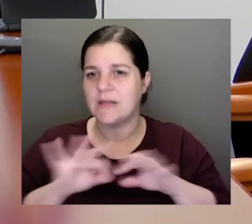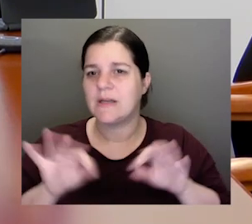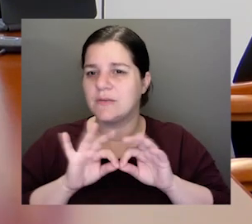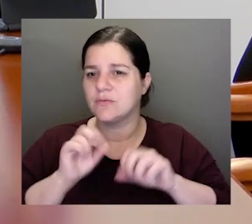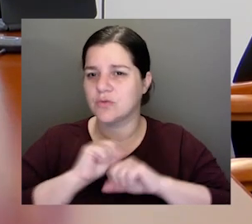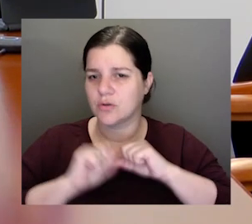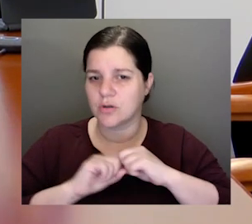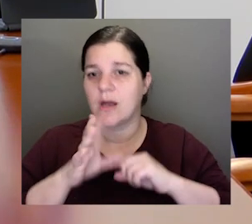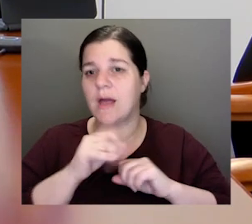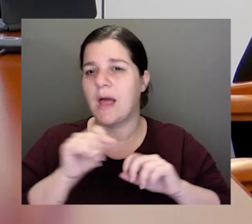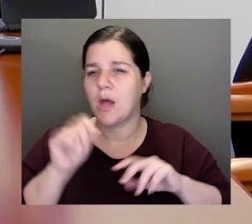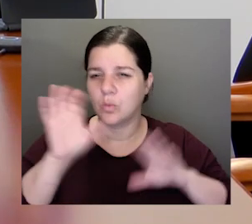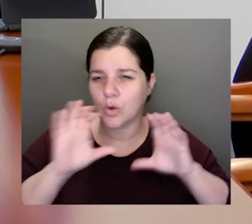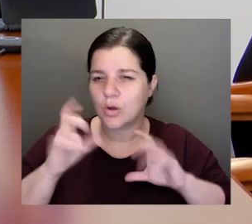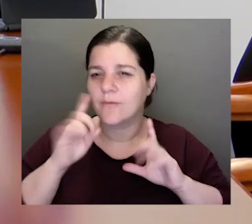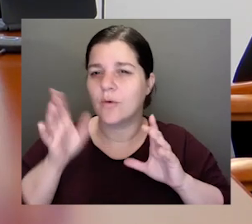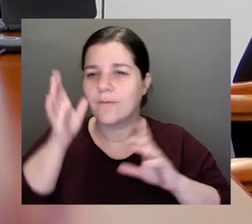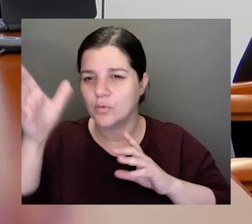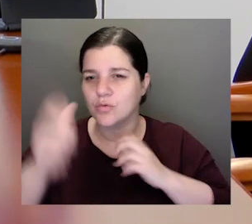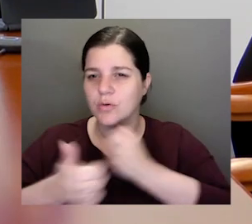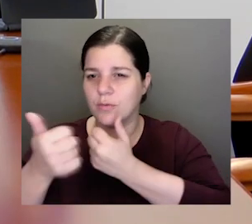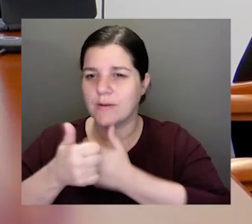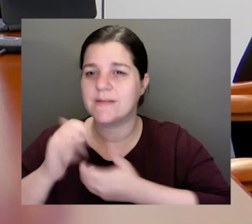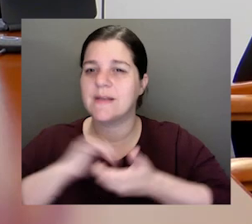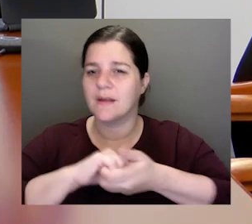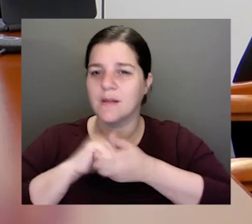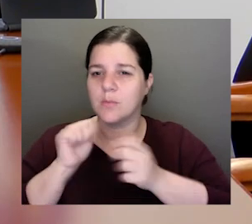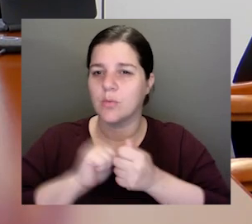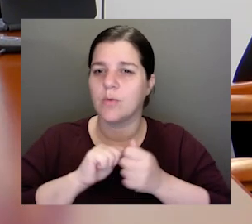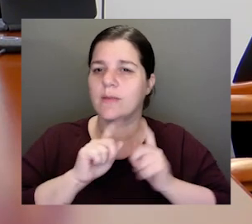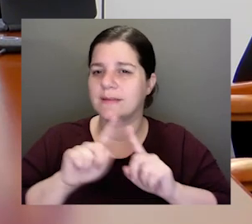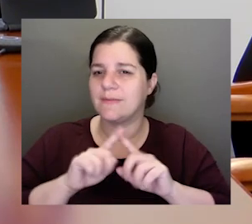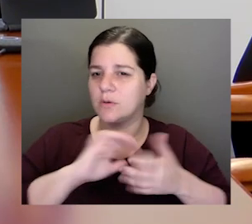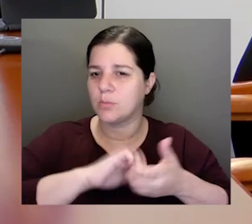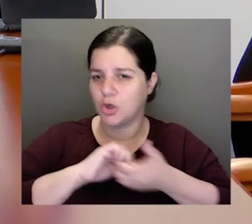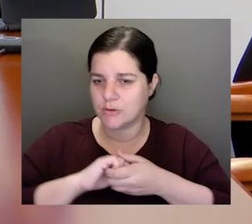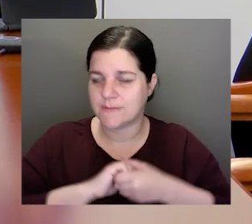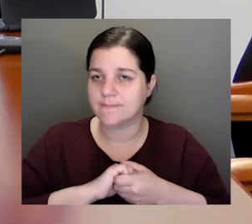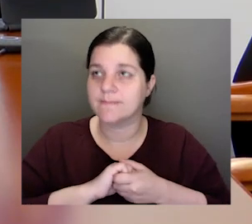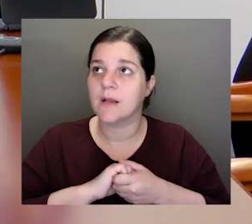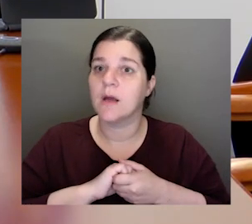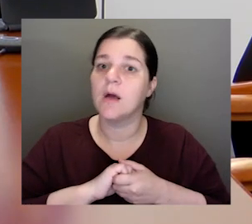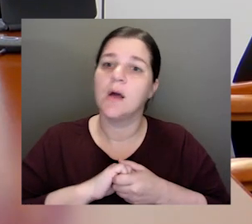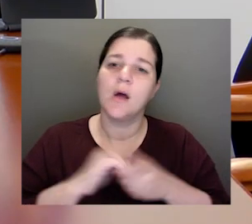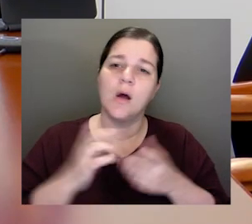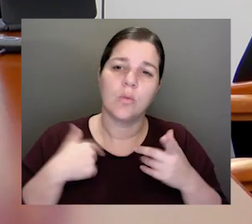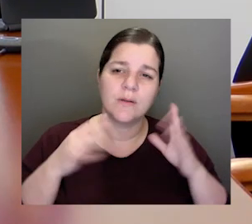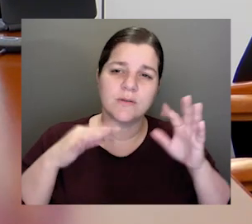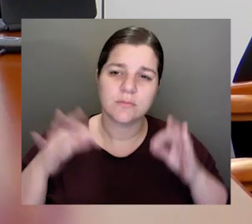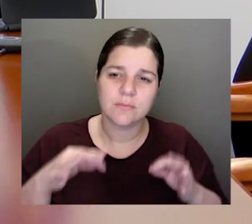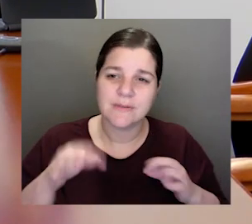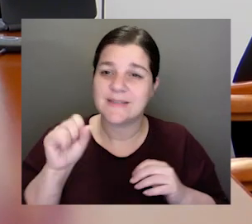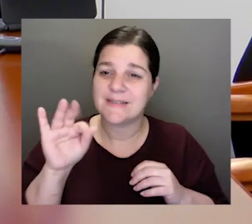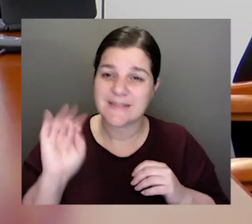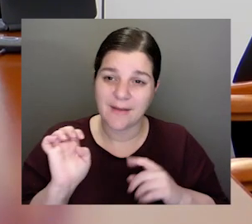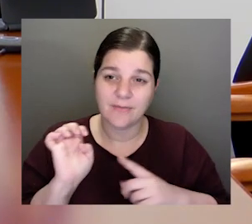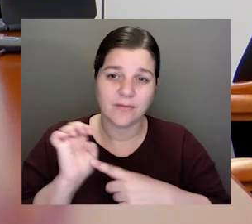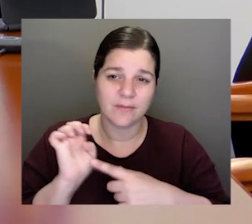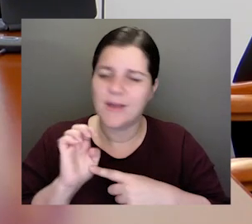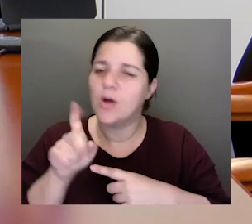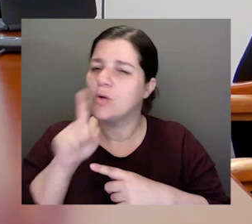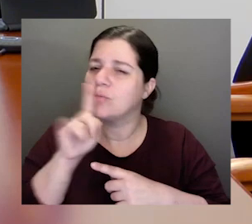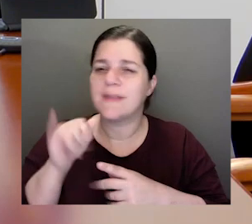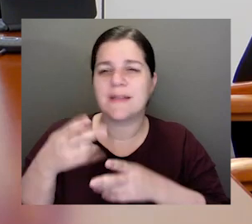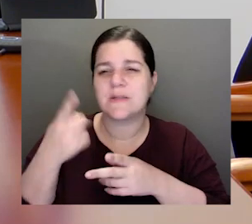future threats in collaboration with our partners. I share with you today the value of SAFE. This resource is only a fraction of what CISA has to